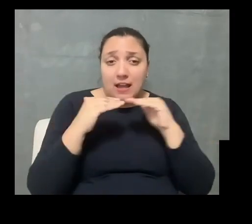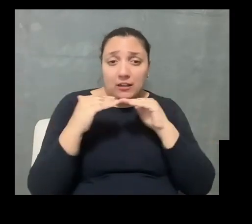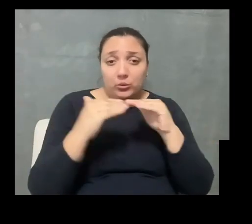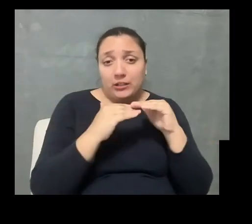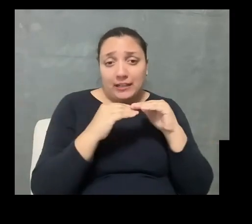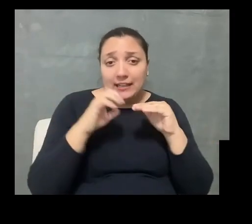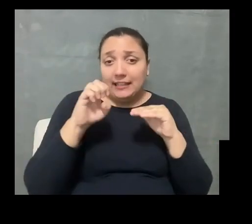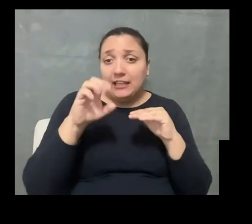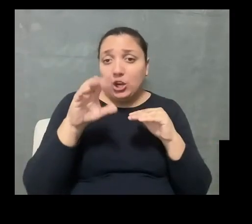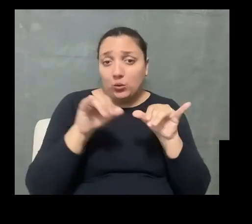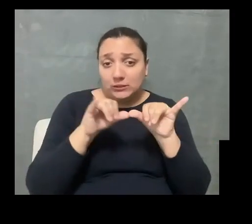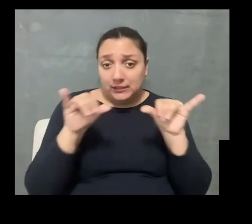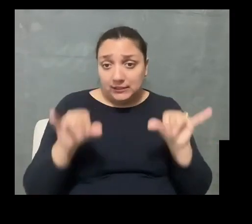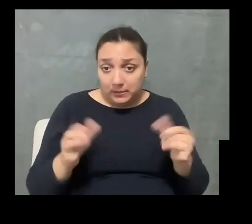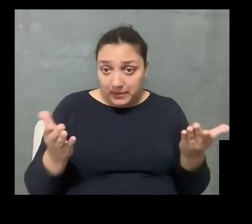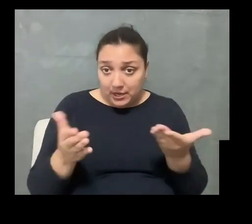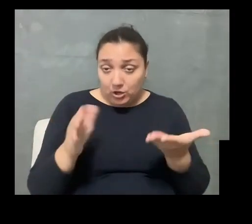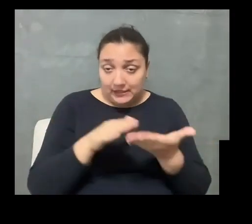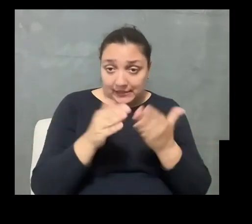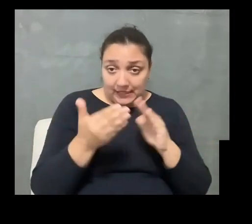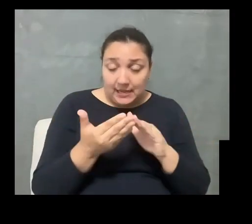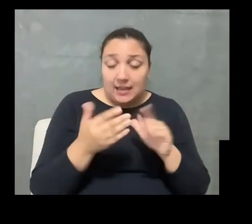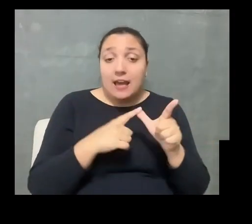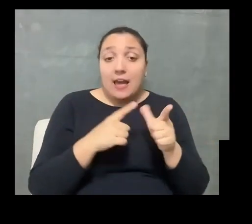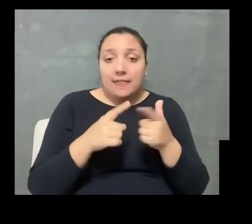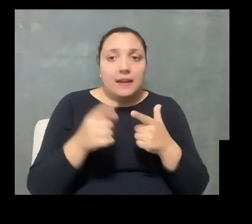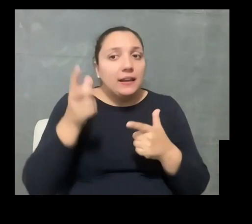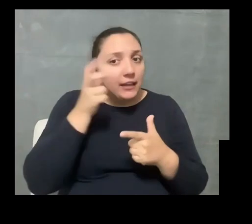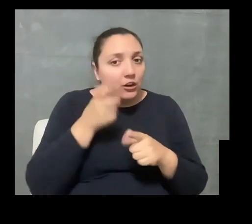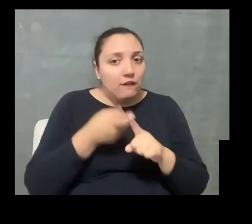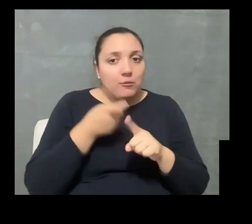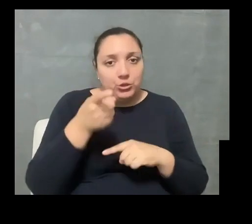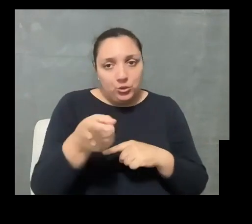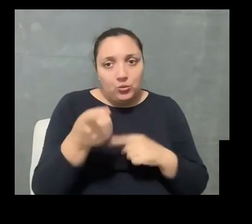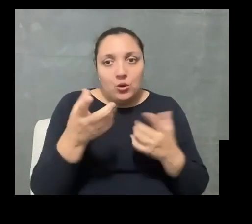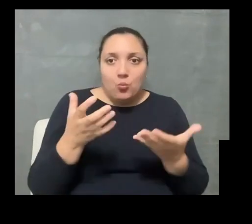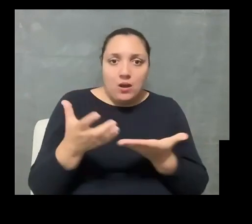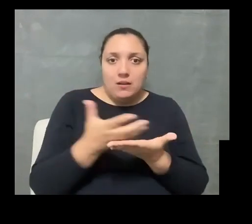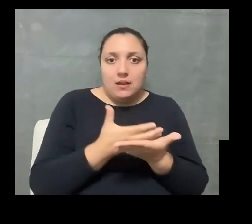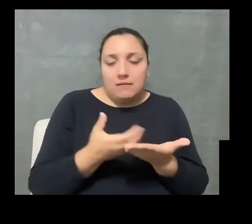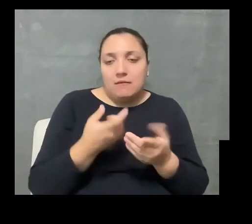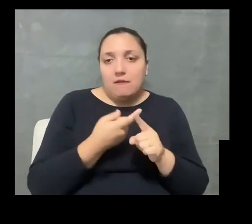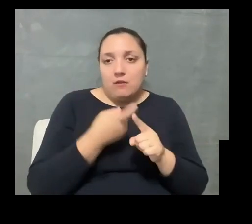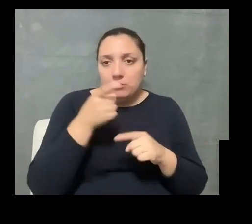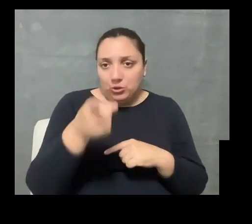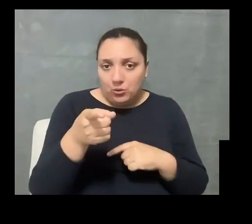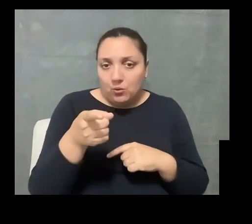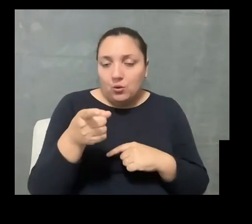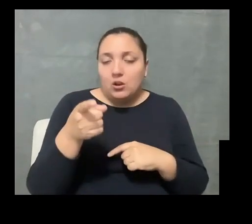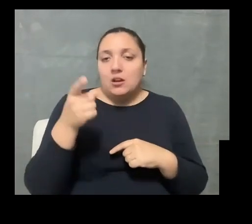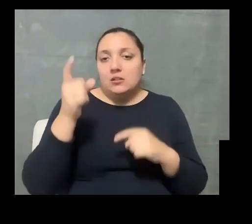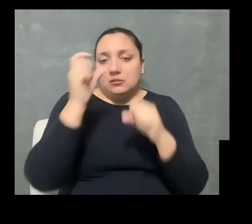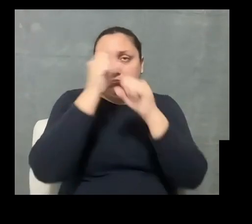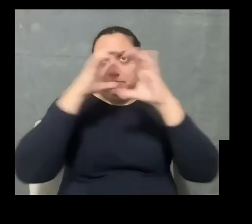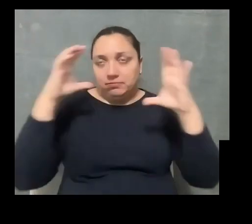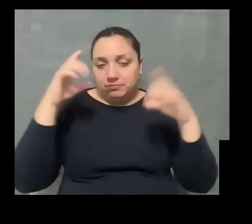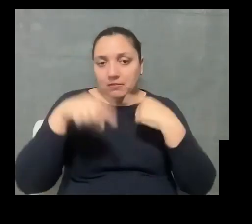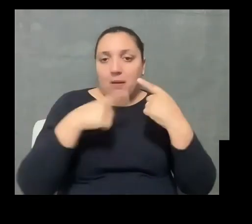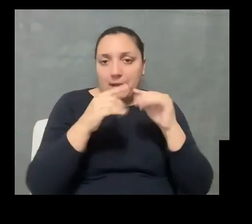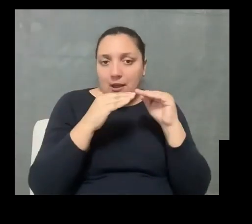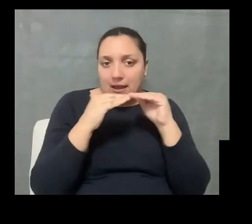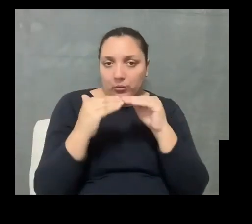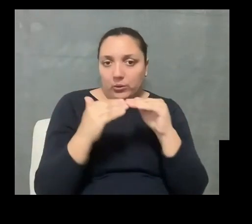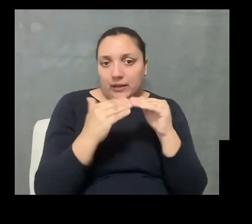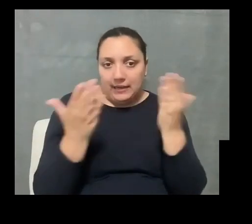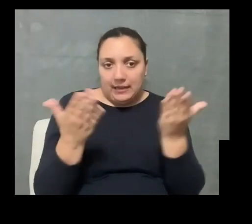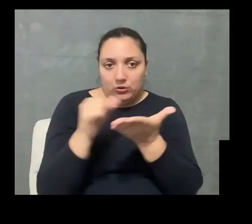city. And then it'll really be time to hear from you. We want to gather input from you to build the collective vision of digital equity in New